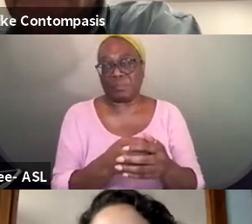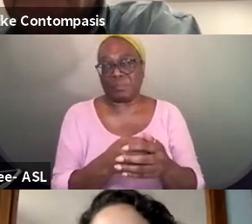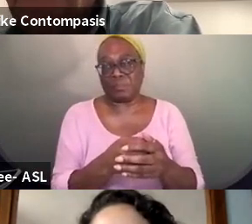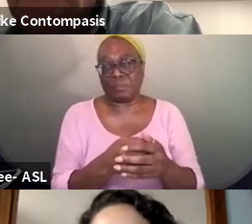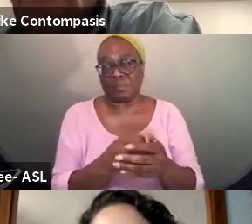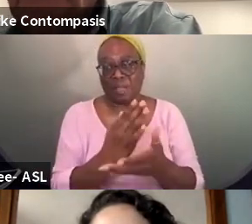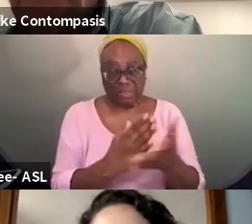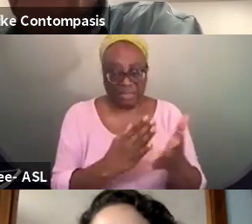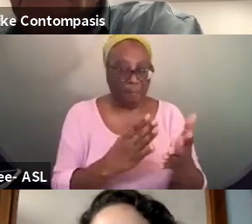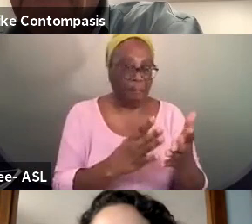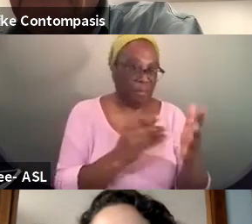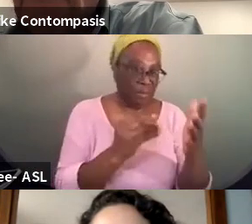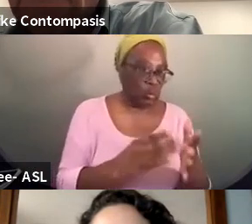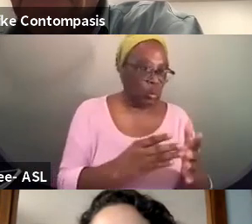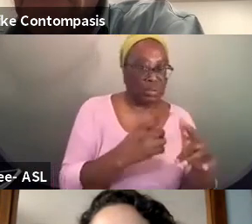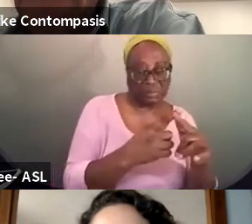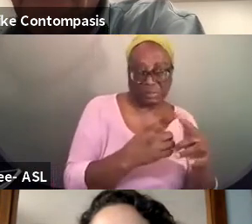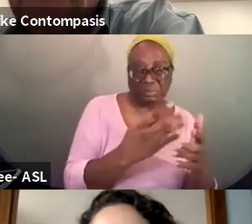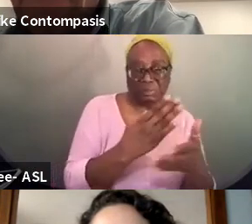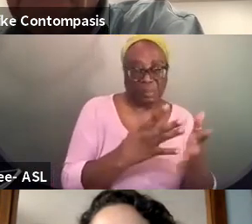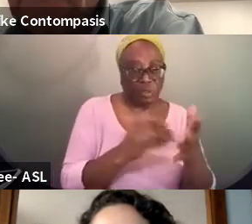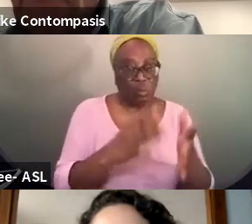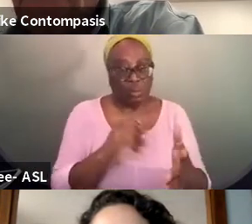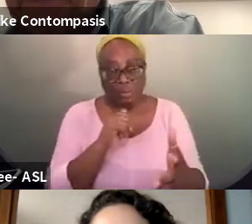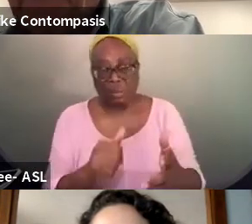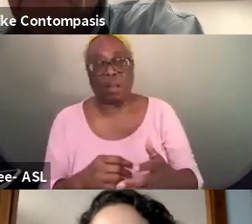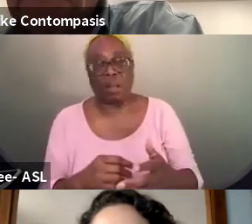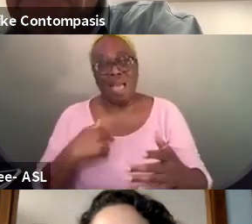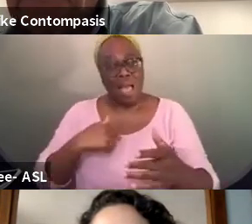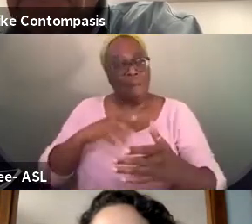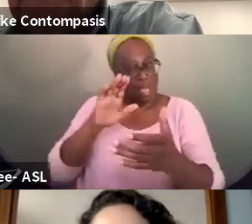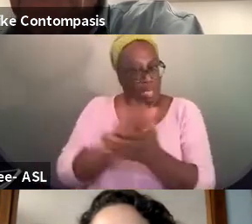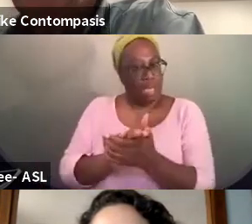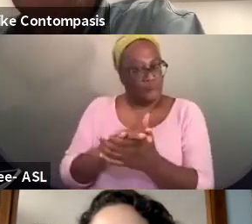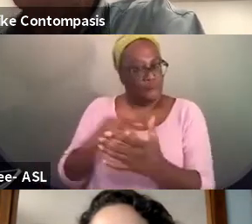I believe that what we stated was that it would be B or better.